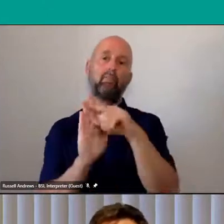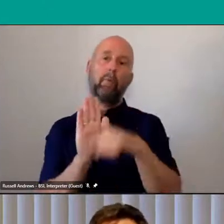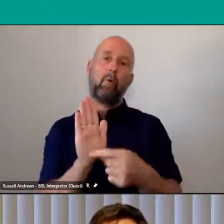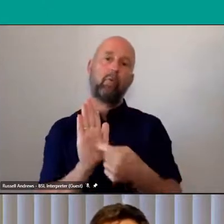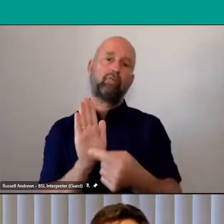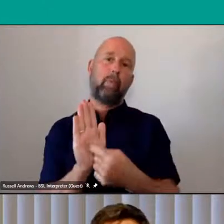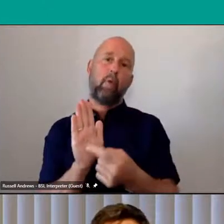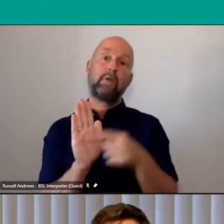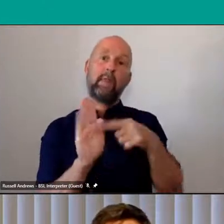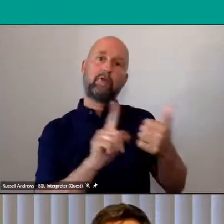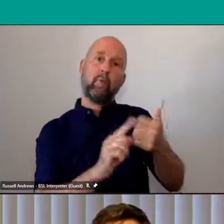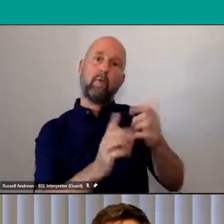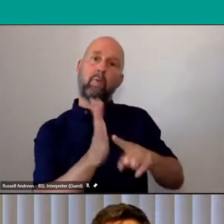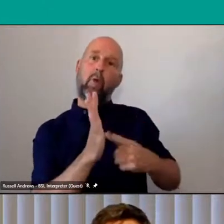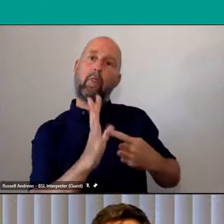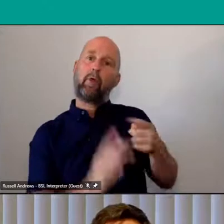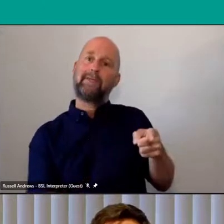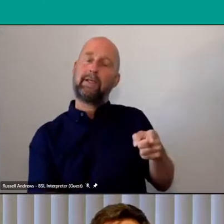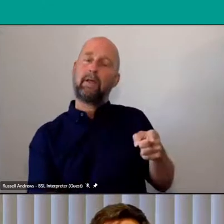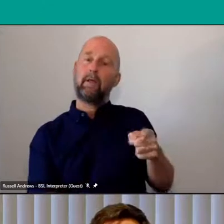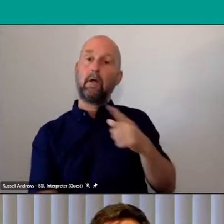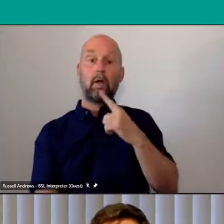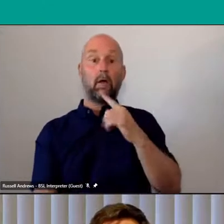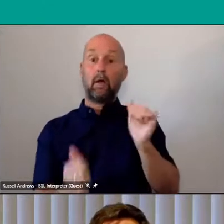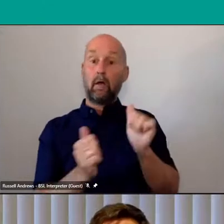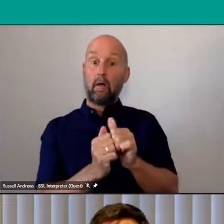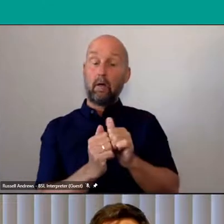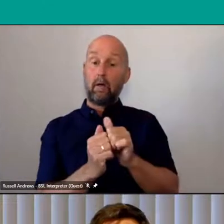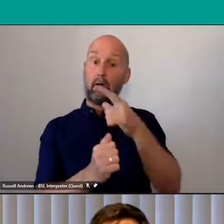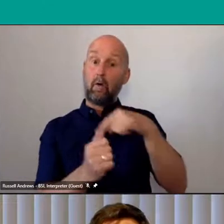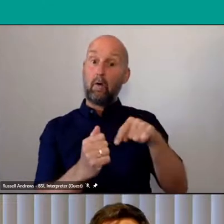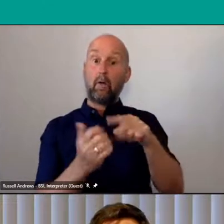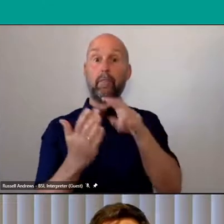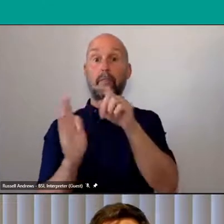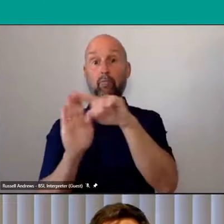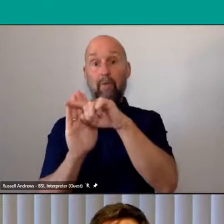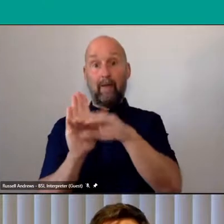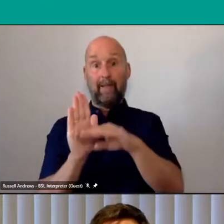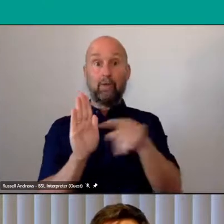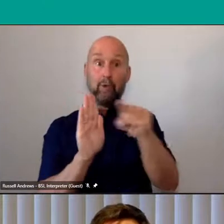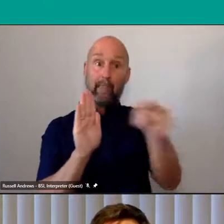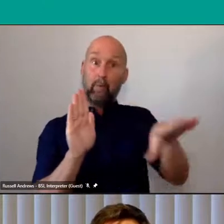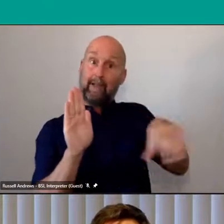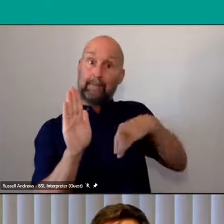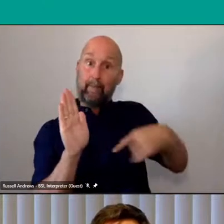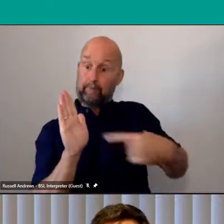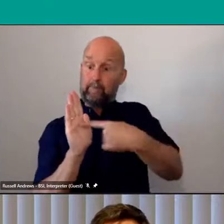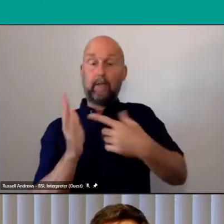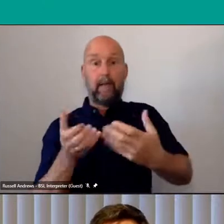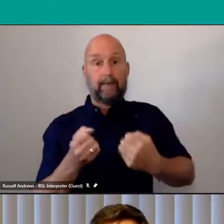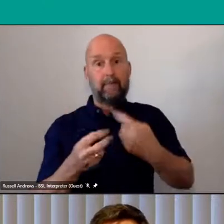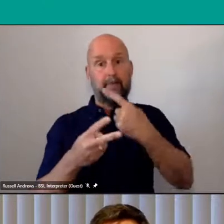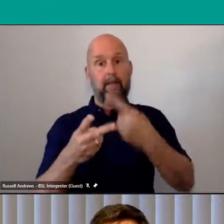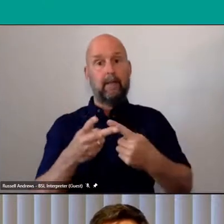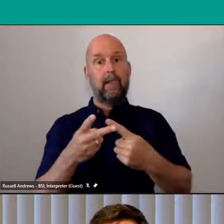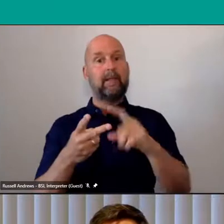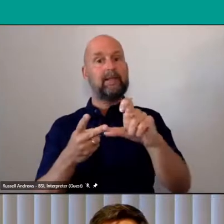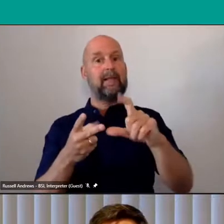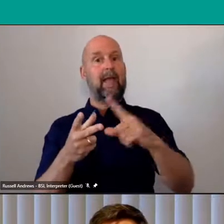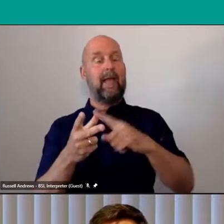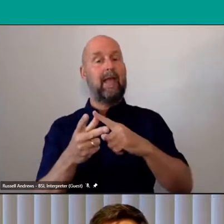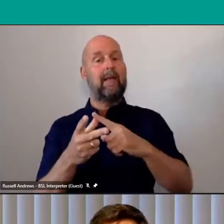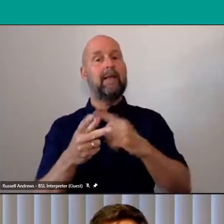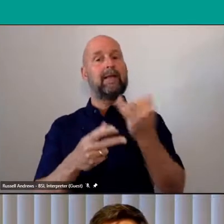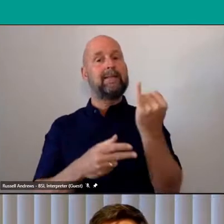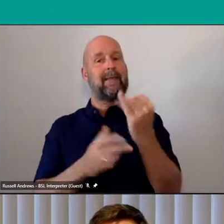Do you think that buy-in will be there on the report's specific recommendations? And secondly, the CA is signing off